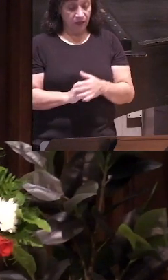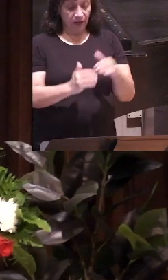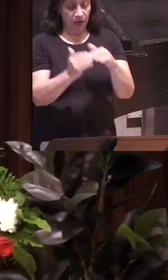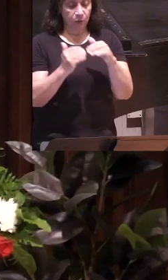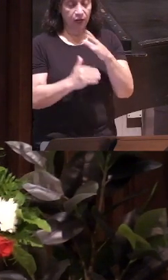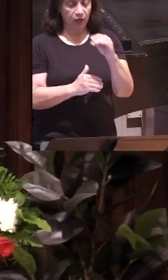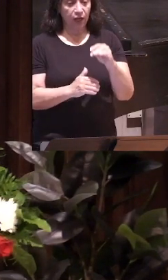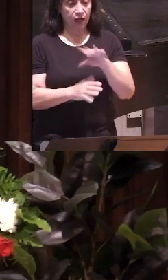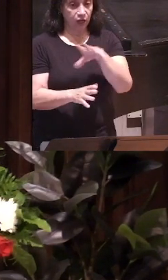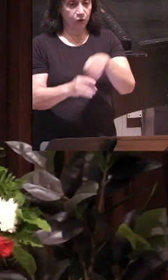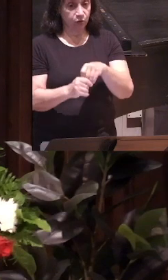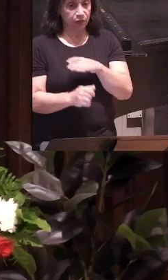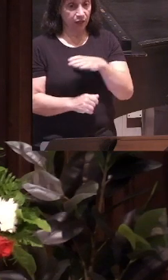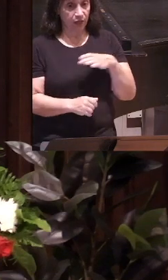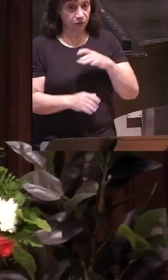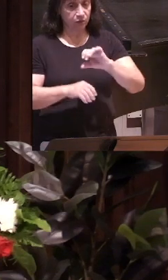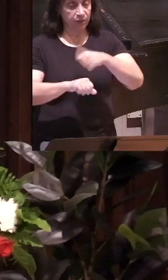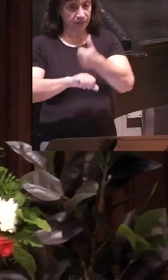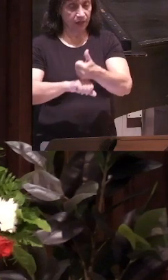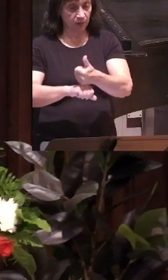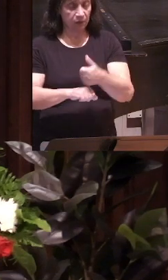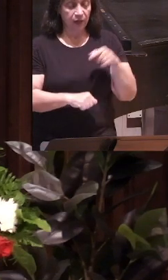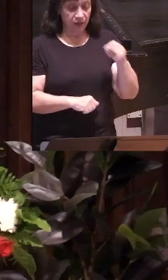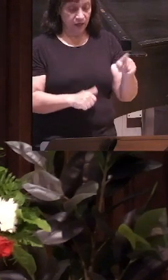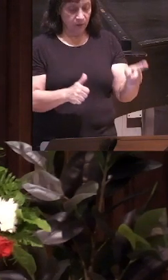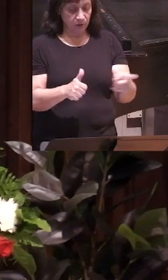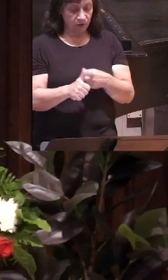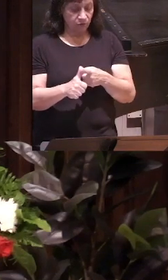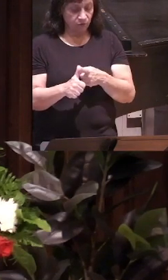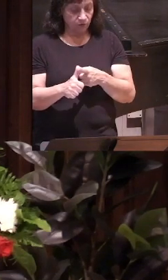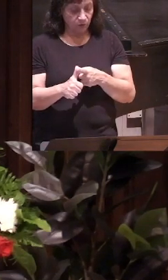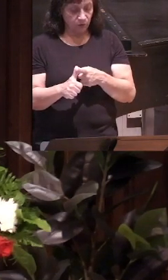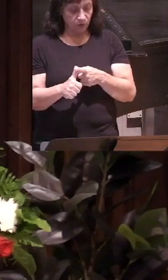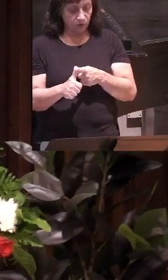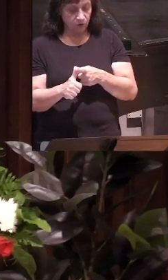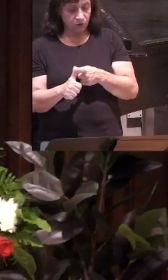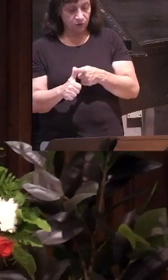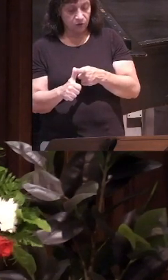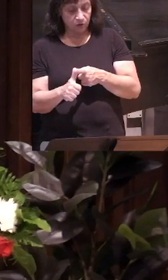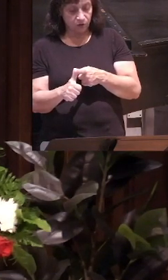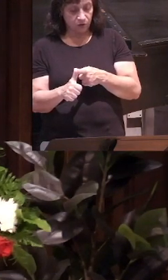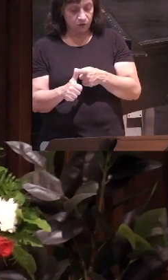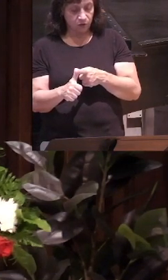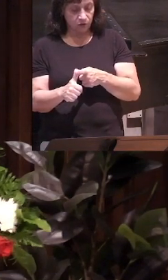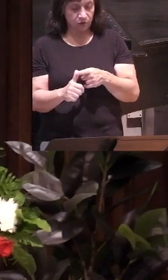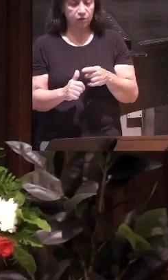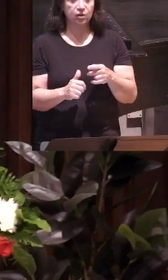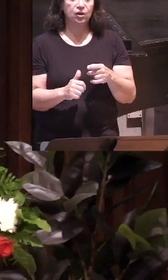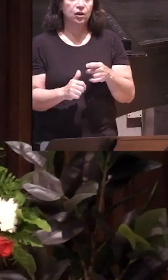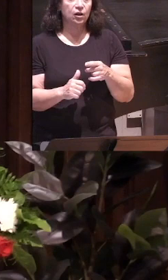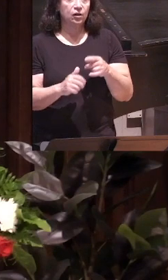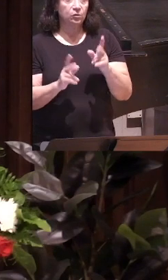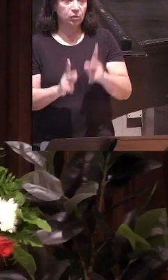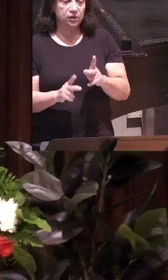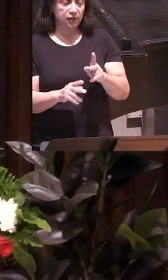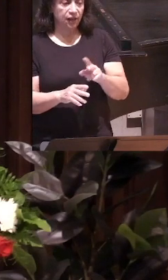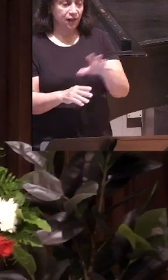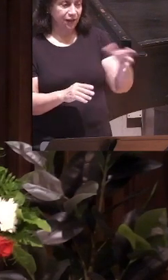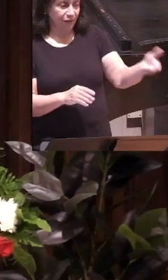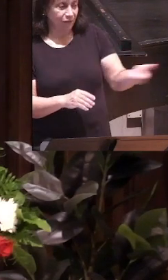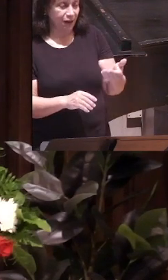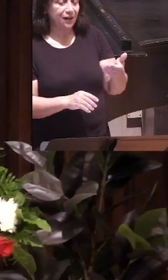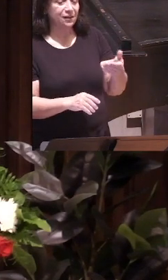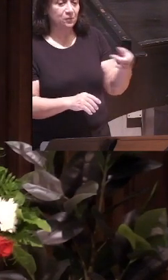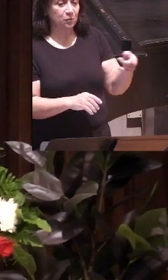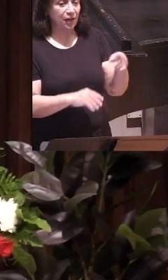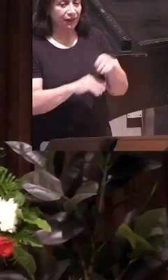council. And the first and perhaps only name he mentioned that had to be on the advisory board was Earl. And so he knew